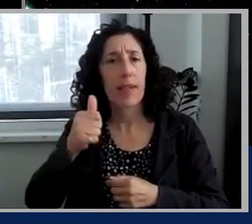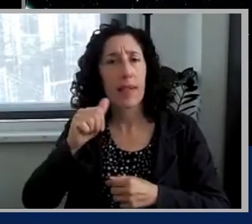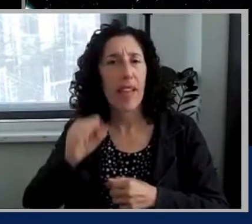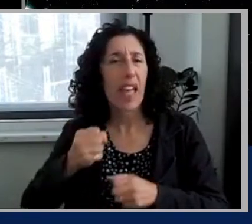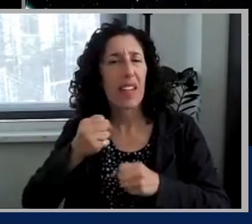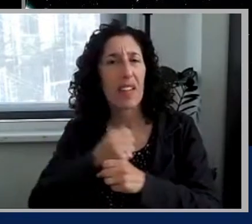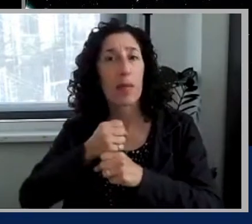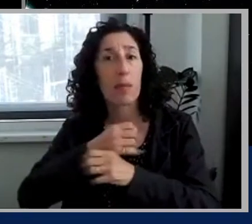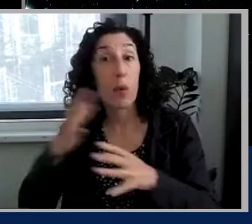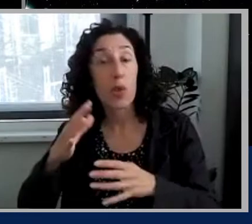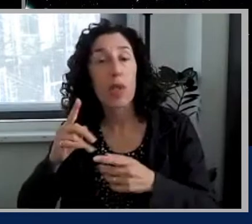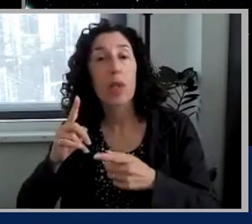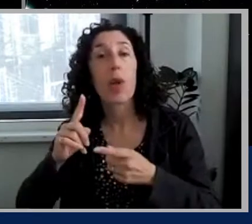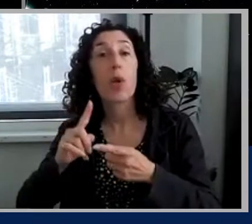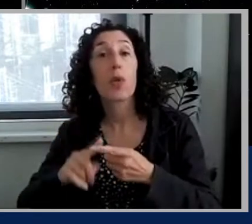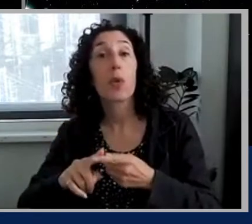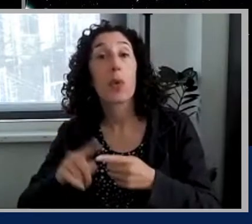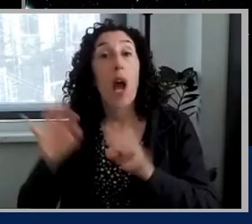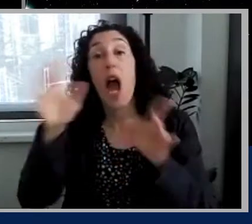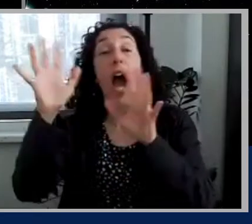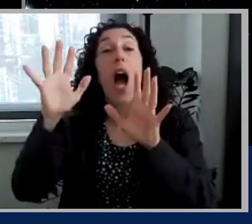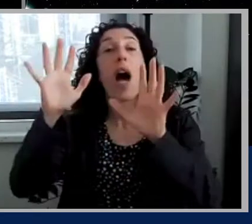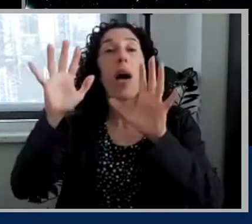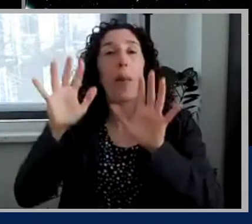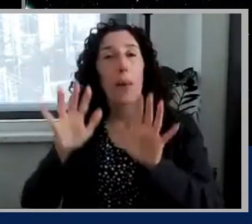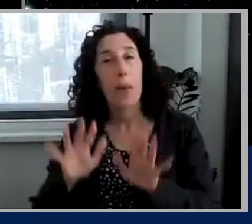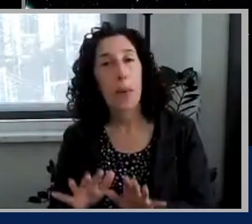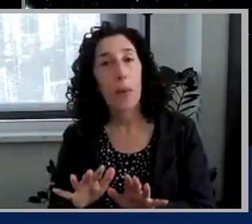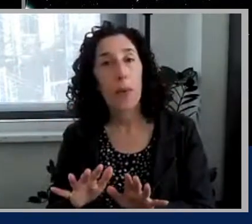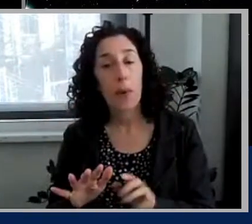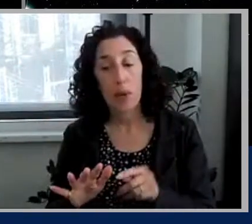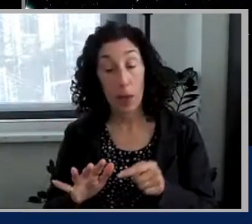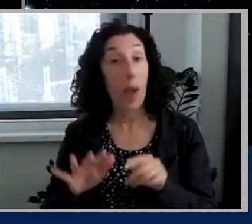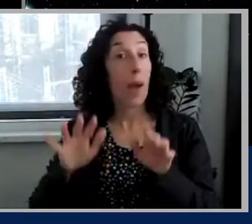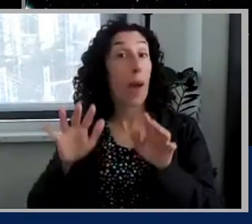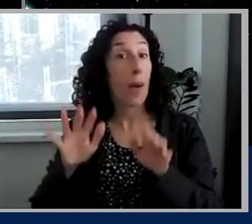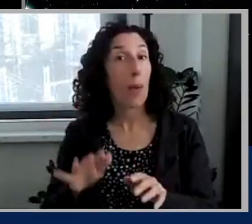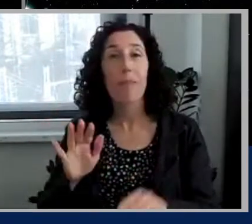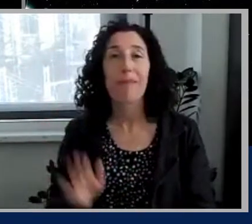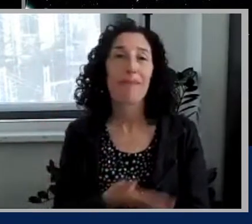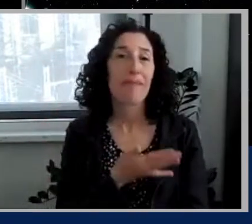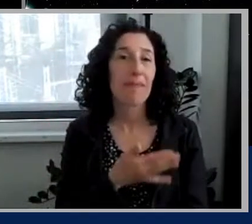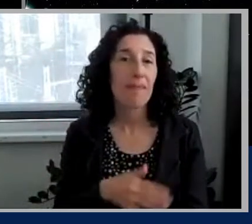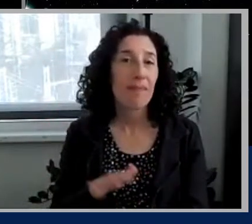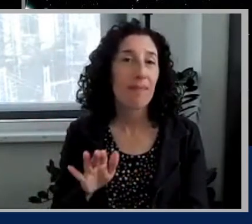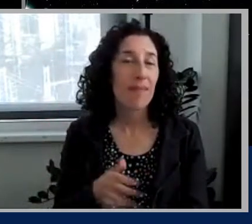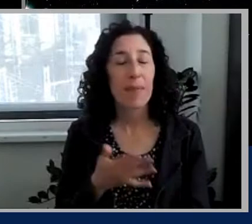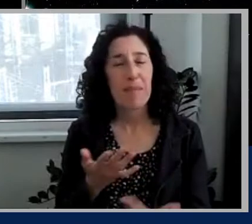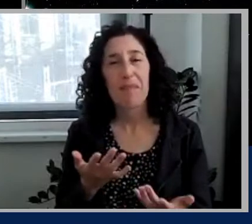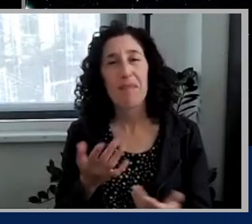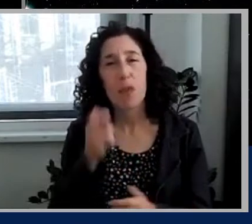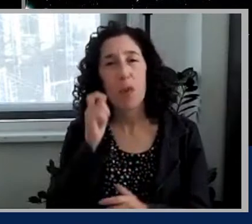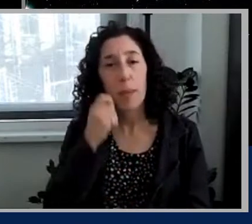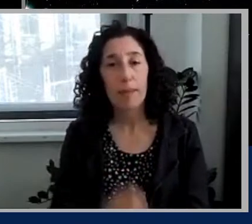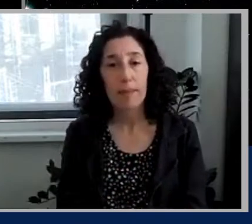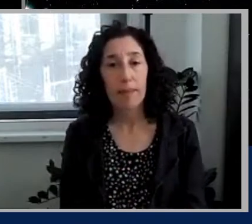And am I right that, sometimes when we have artistic renderings of things in space, they're not